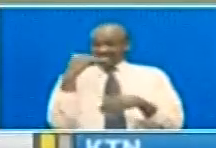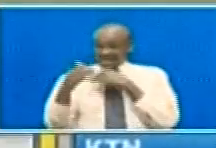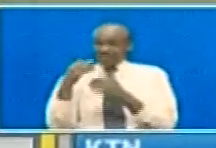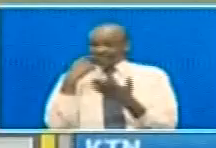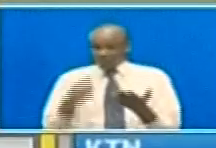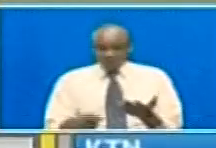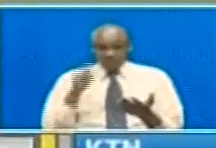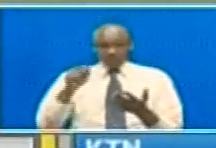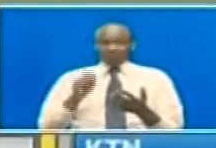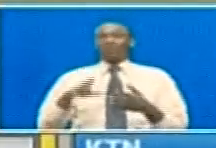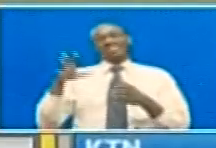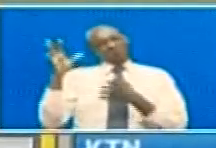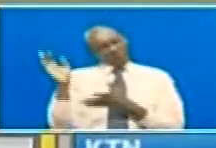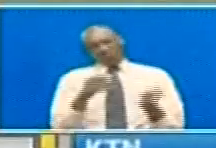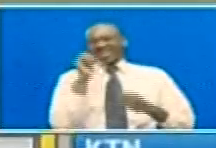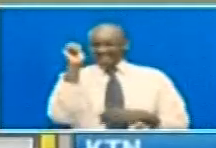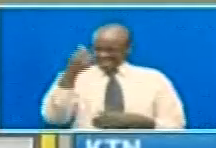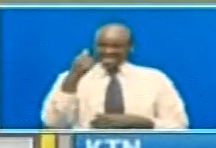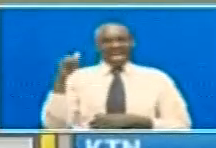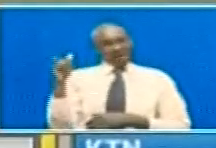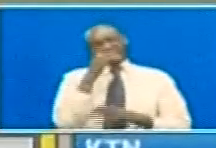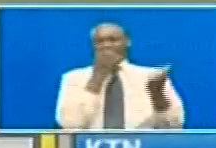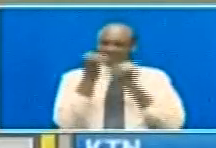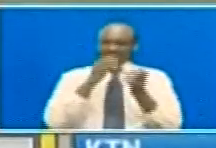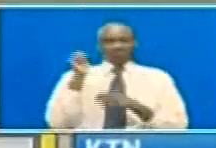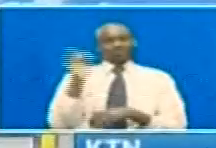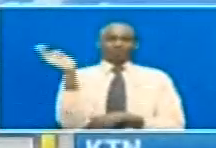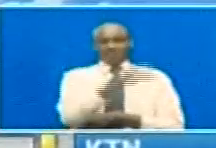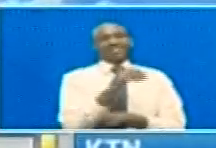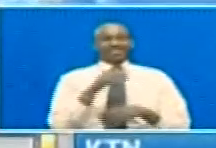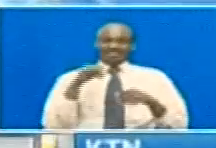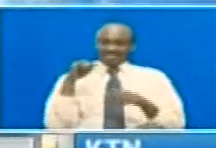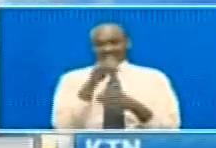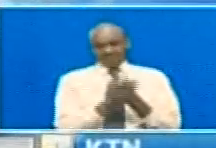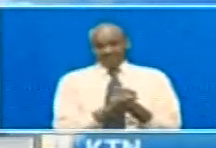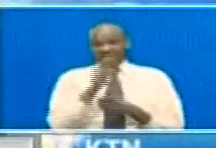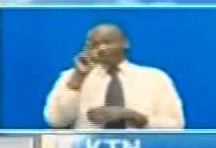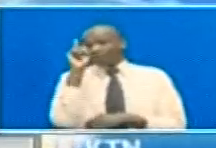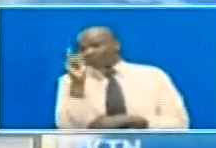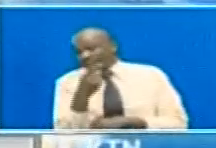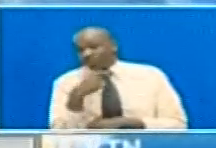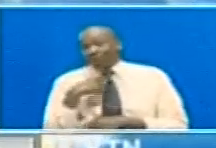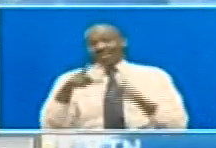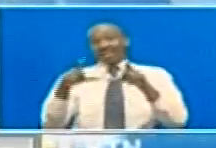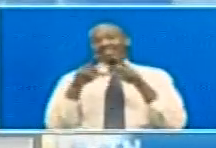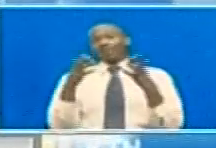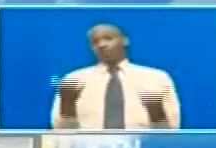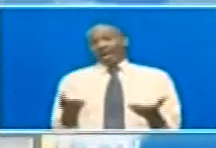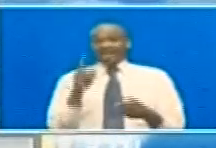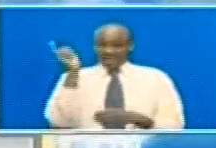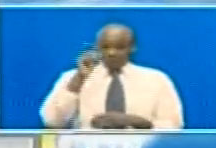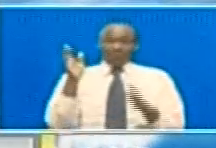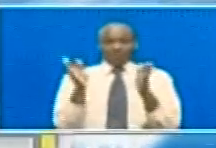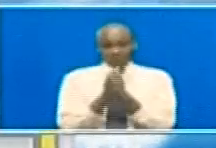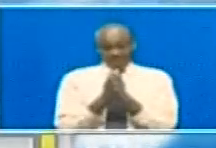threatening to take away over 60% of Kenya Airways' business to Tanzania. FastJet applied for an operation license to operate between Nairobi and